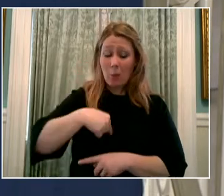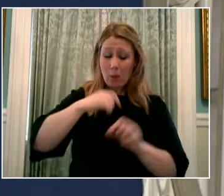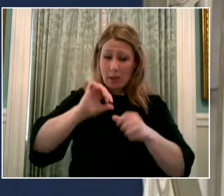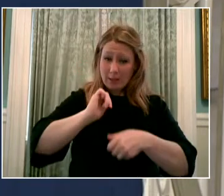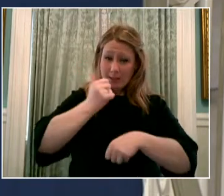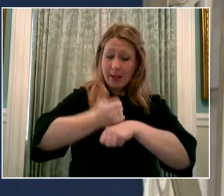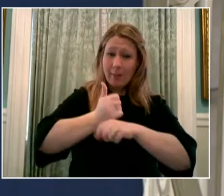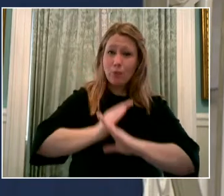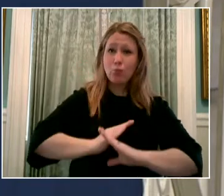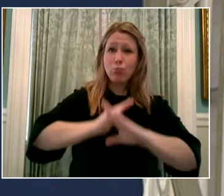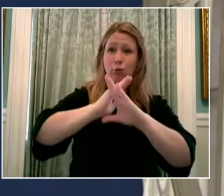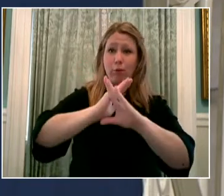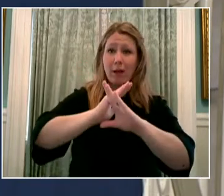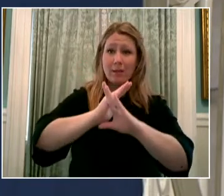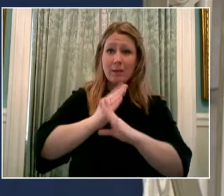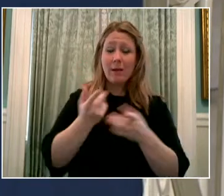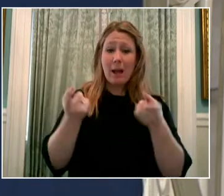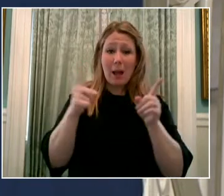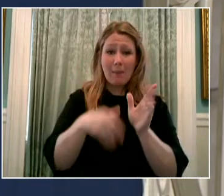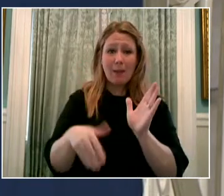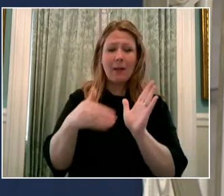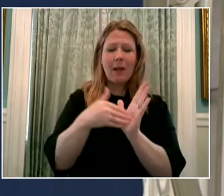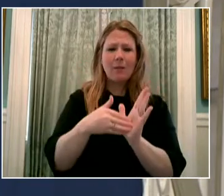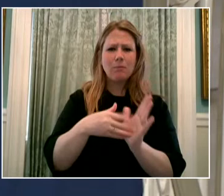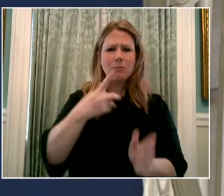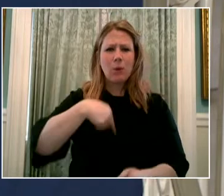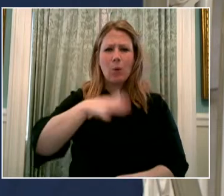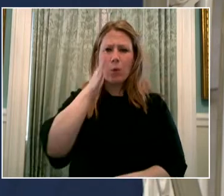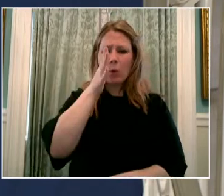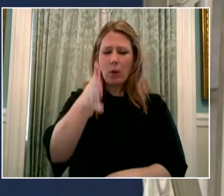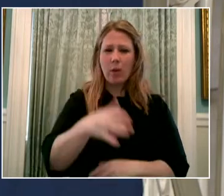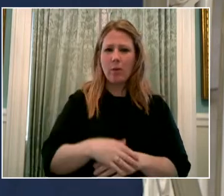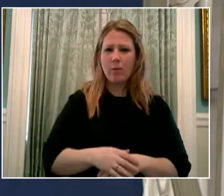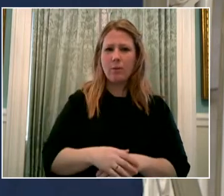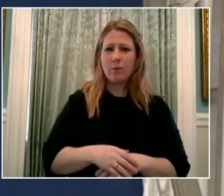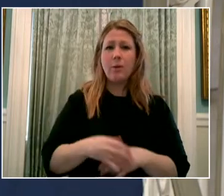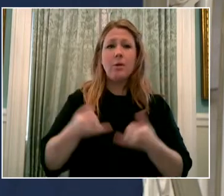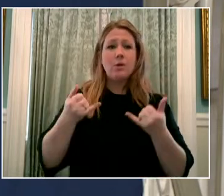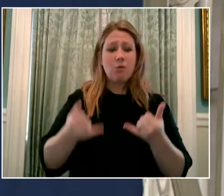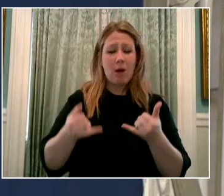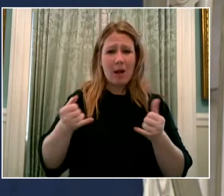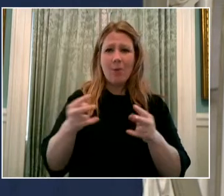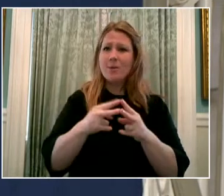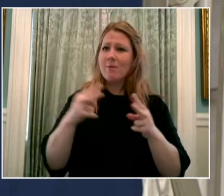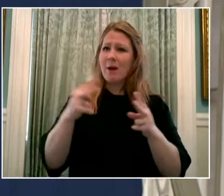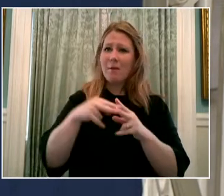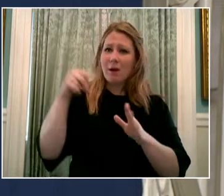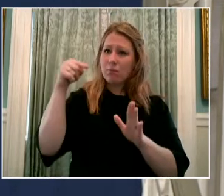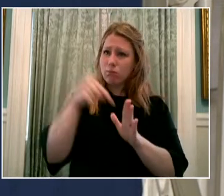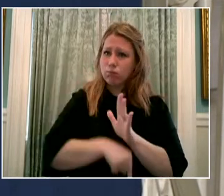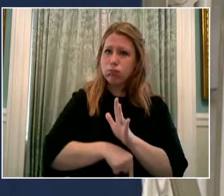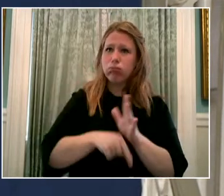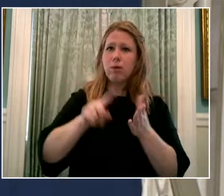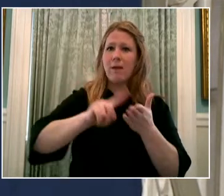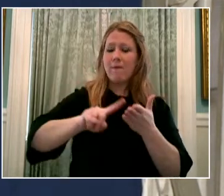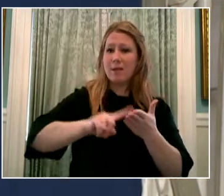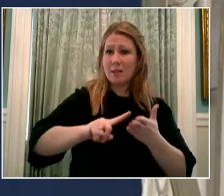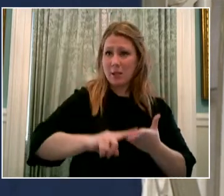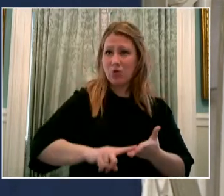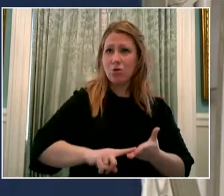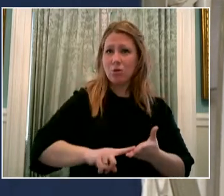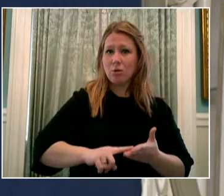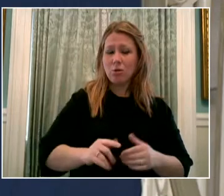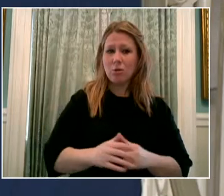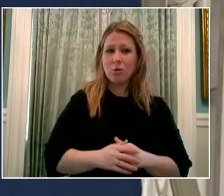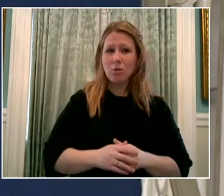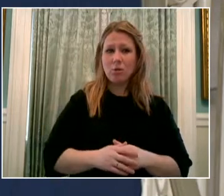will. So there's a very thorough investigation that's going to be a combination of DOB and other entities. Any